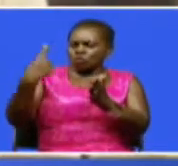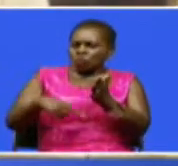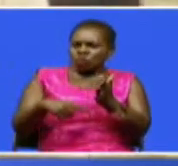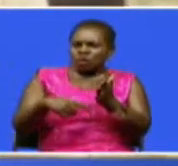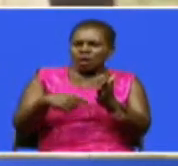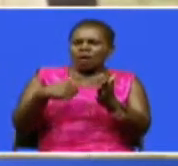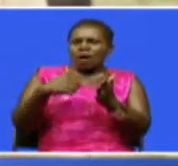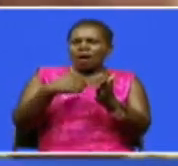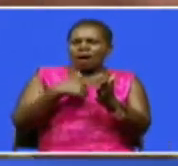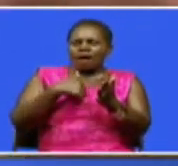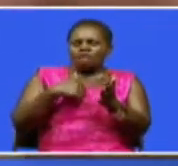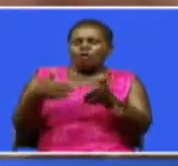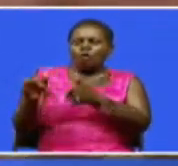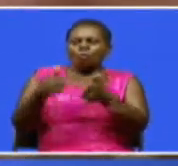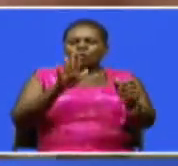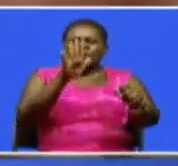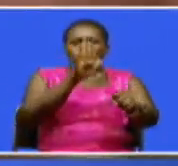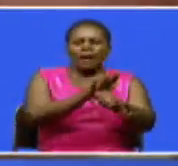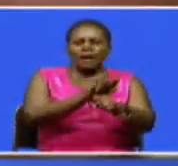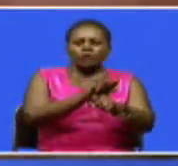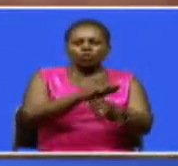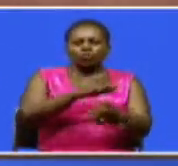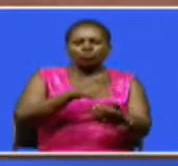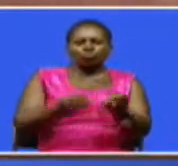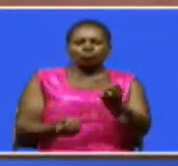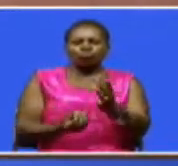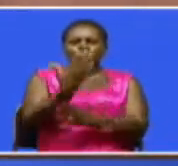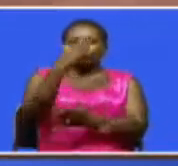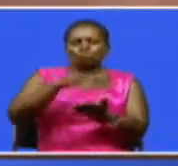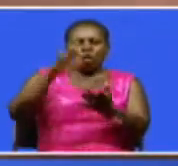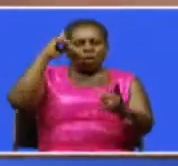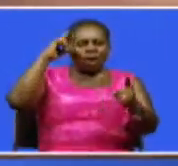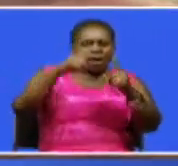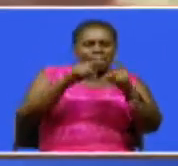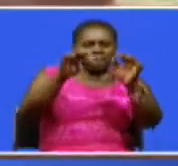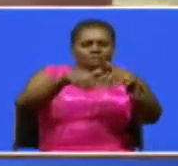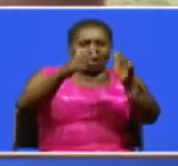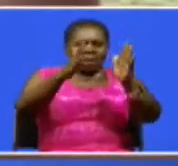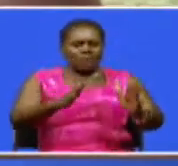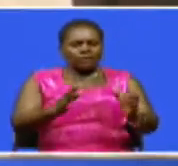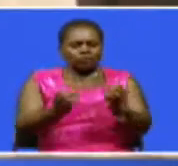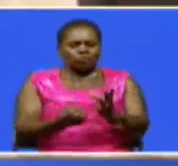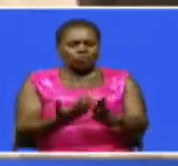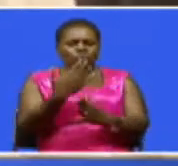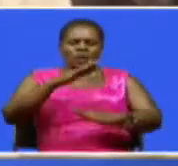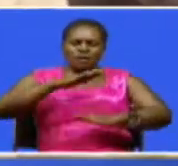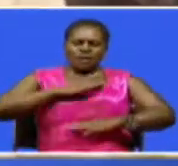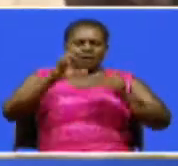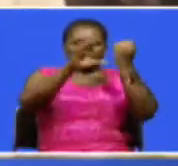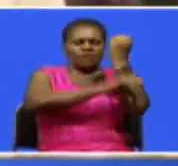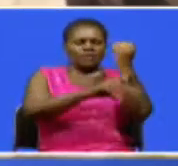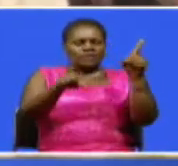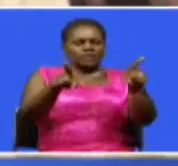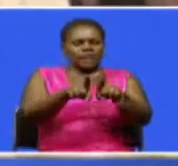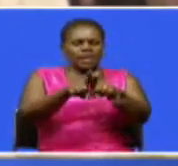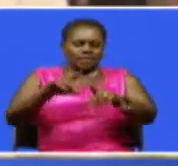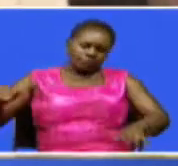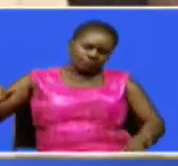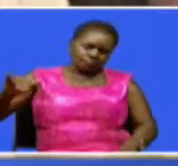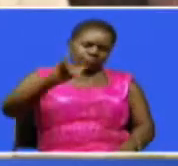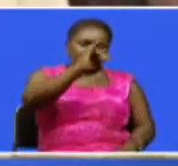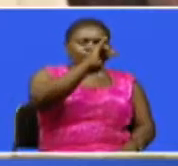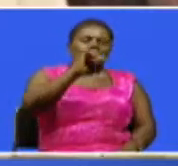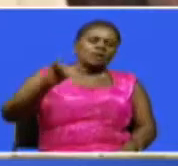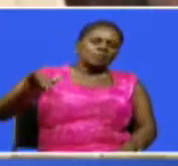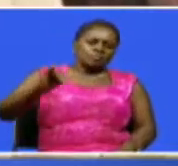we have a lot of room to produce more. Our objective is for the farmers to produce enough for the country and to export. We are doing